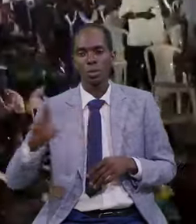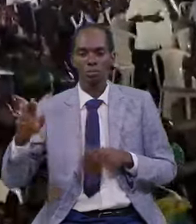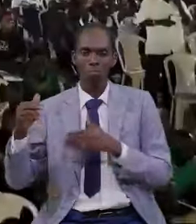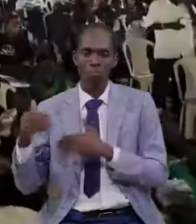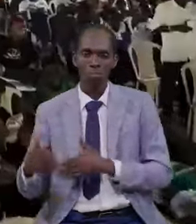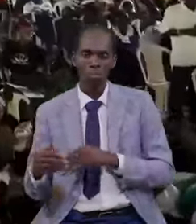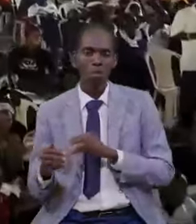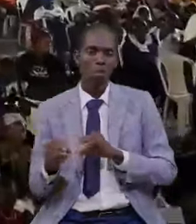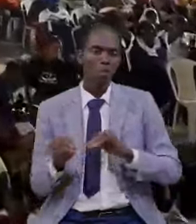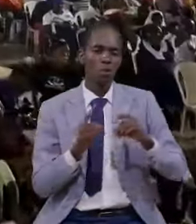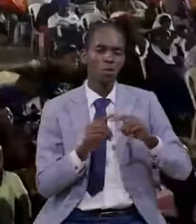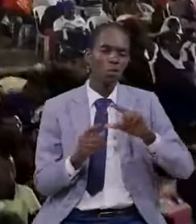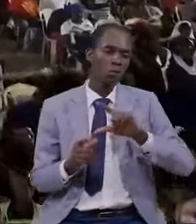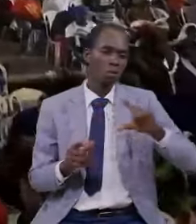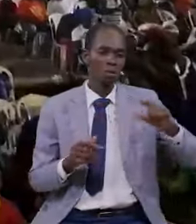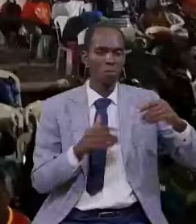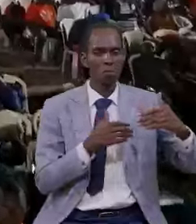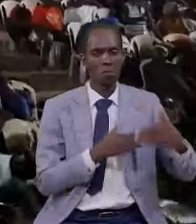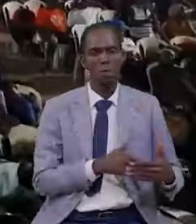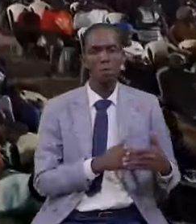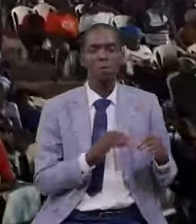to the left-hand side,